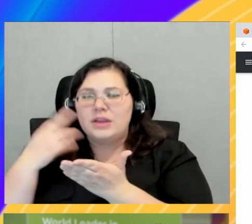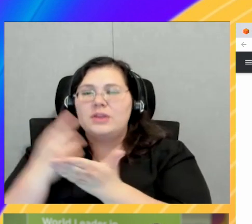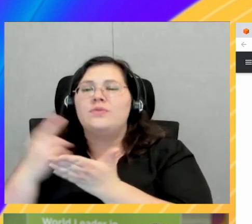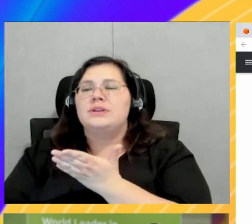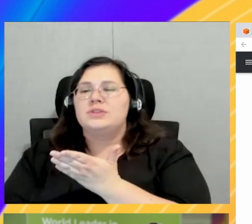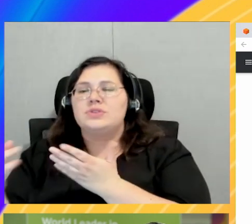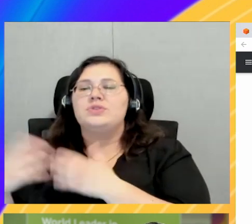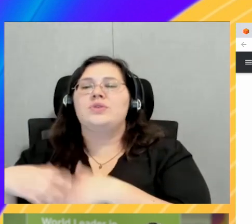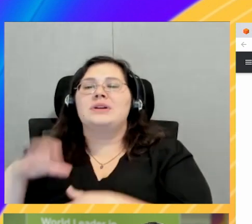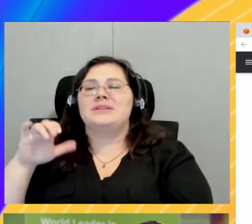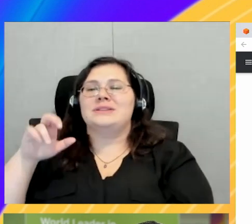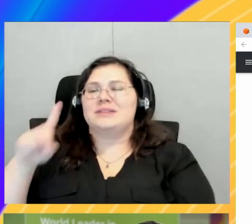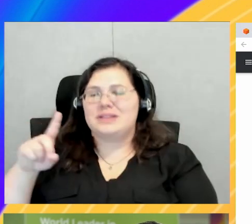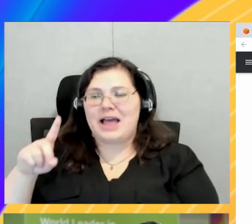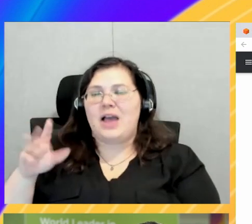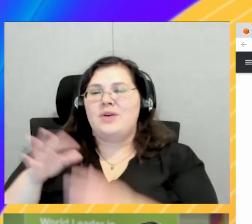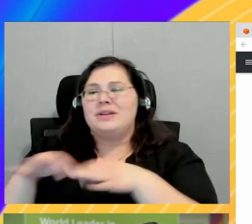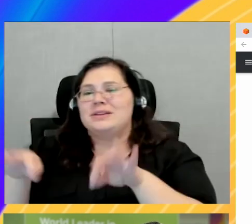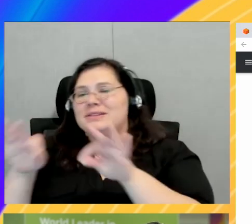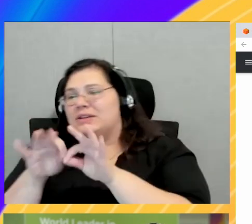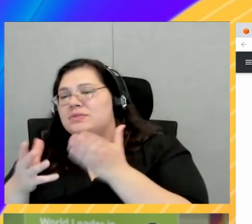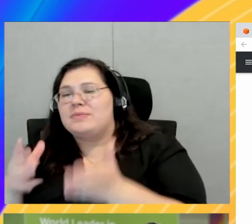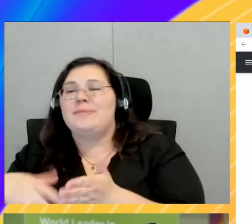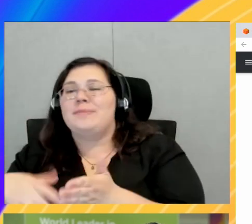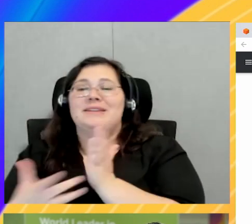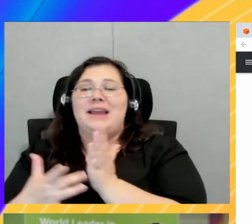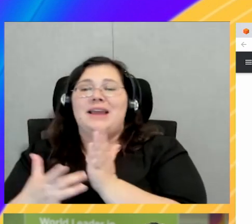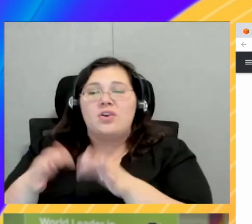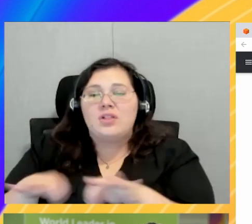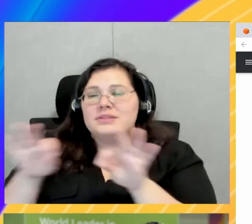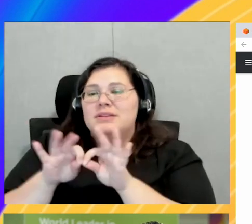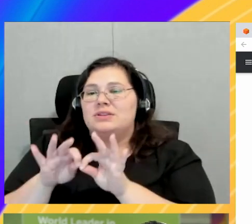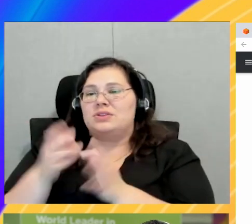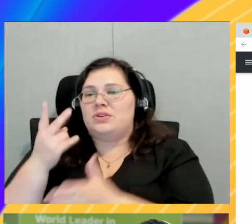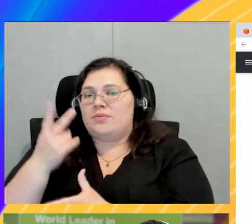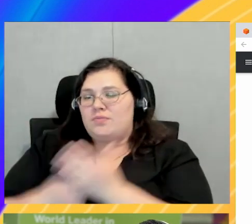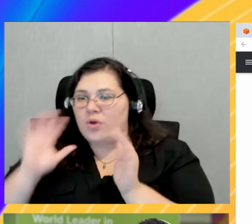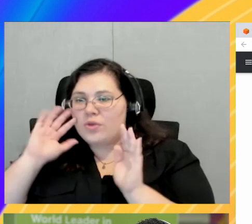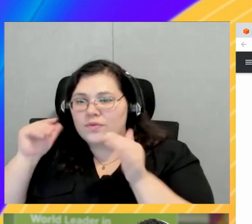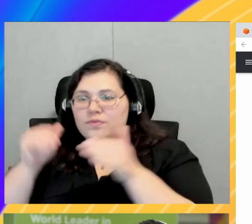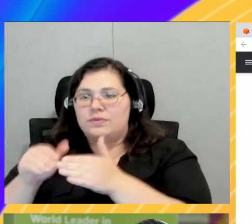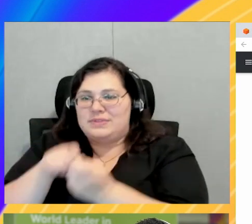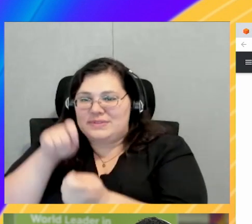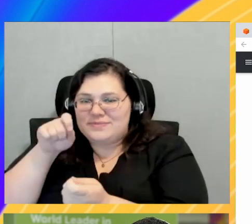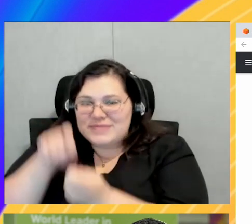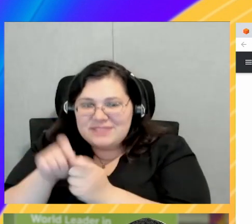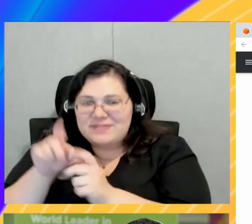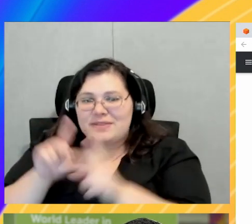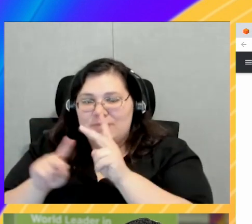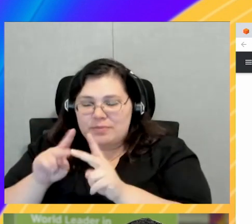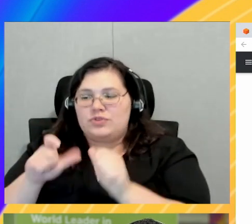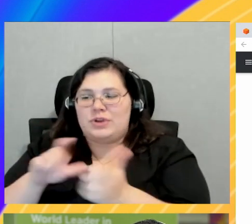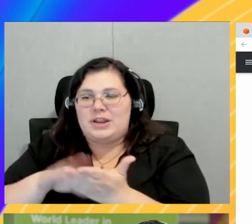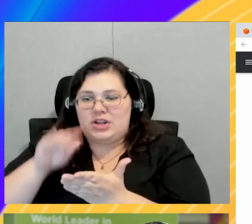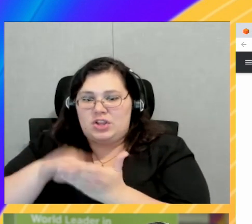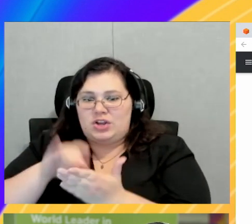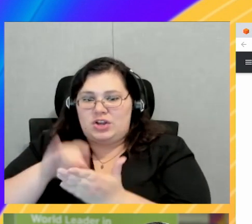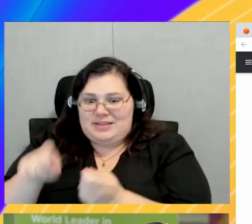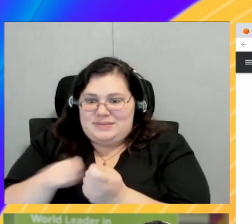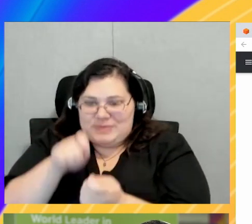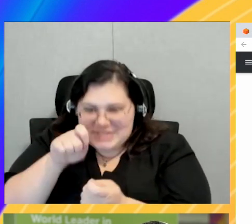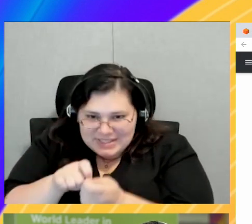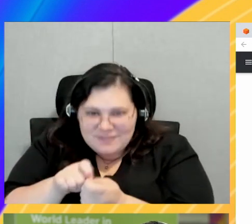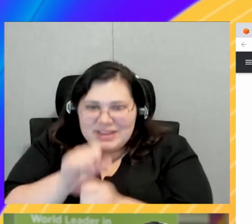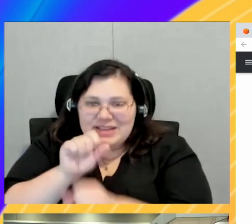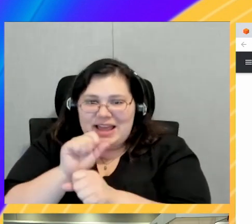technical essentials, because they're both targeted toward very specific individuals who are trying to learn specific tasks. One is 6